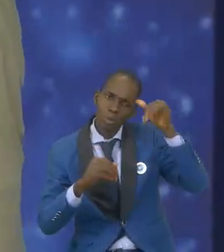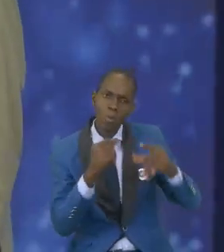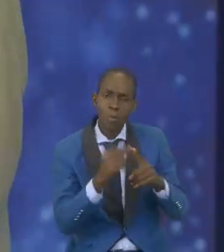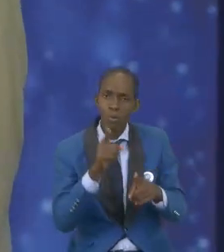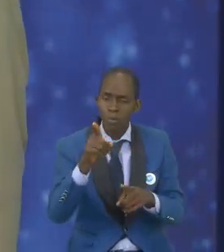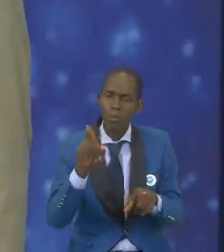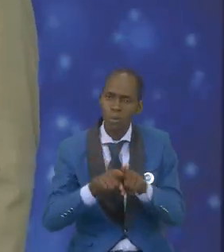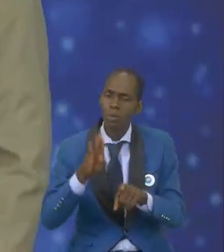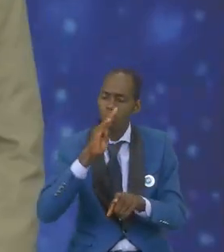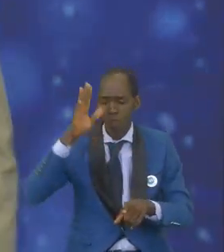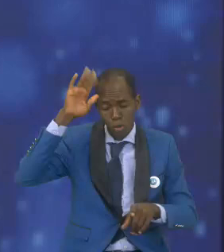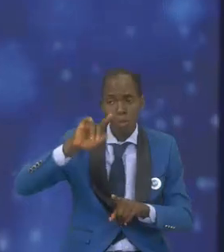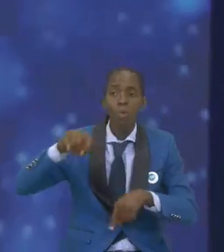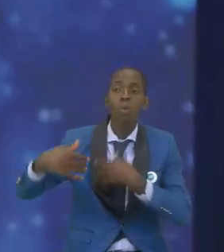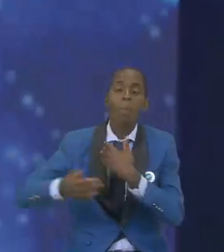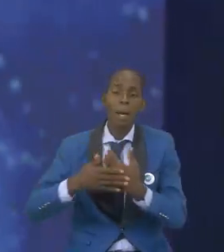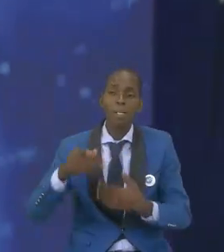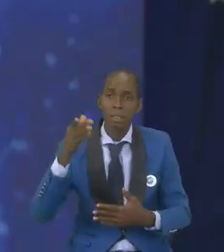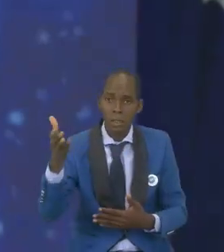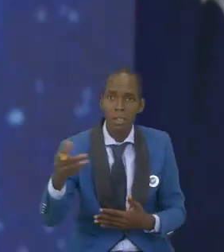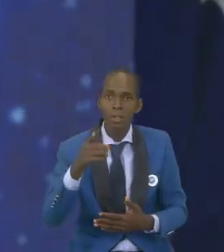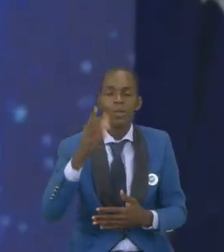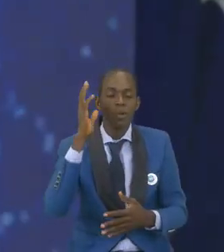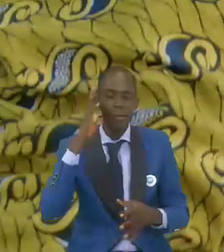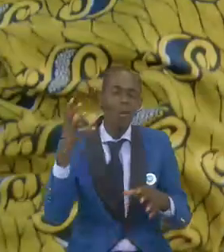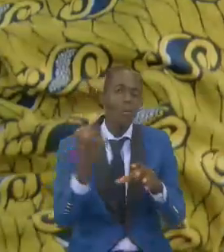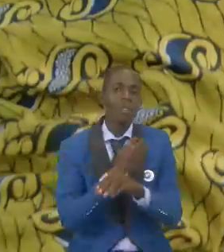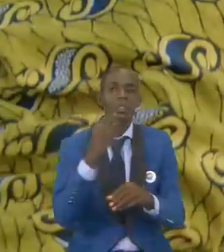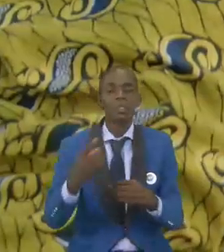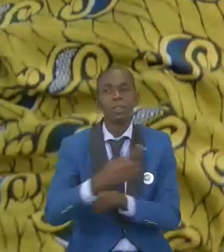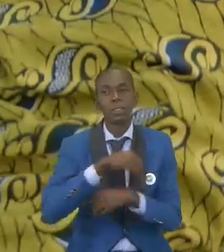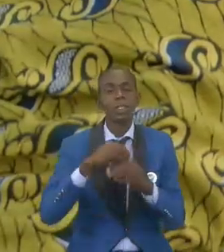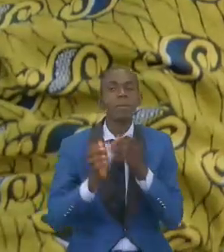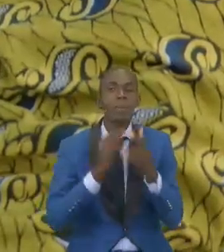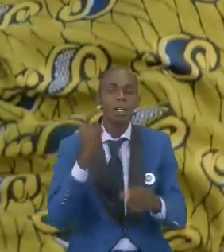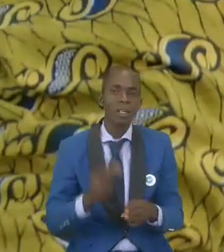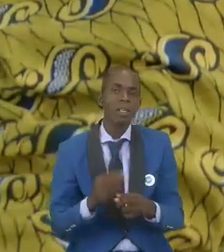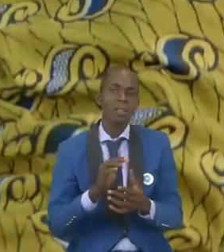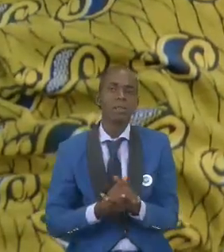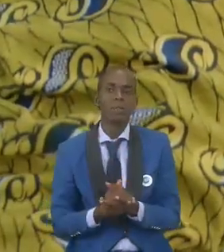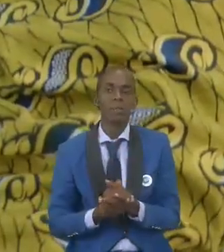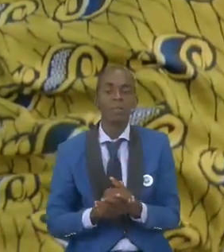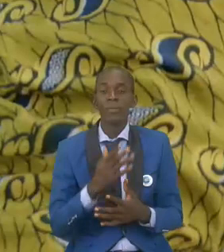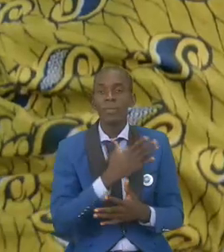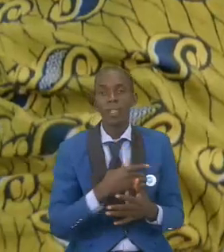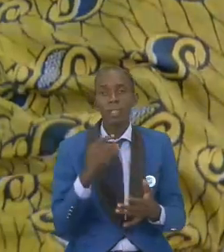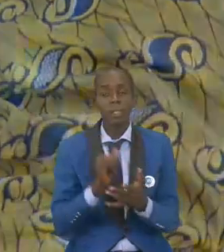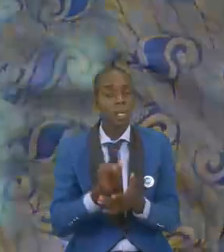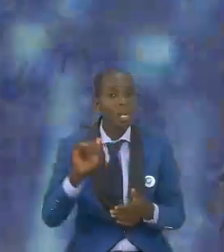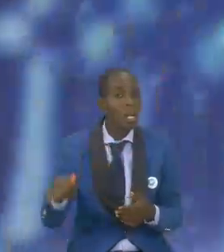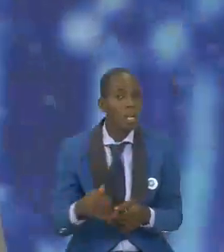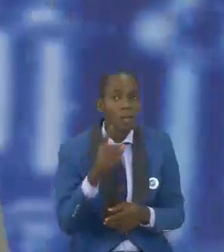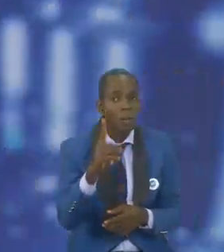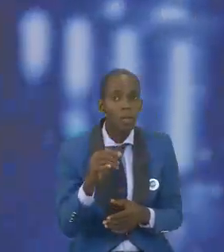stubborn and go back there, you will win the day. They say that anybody that will